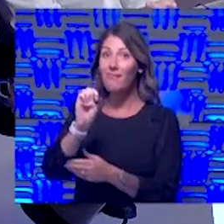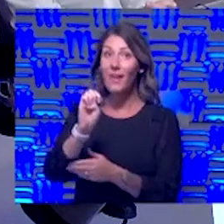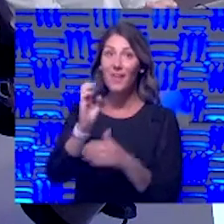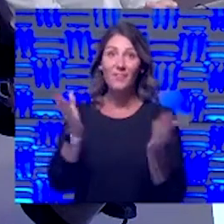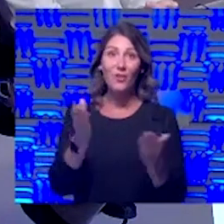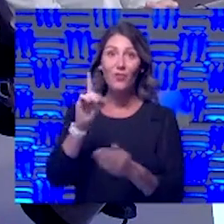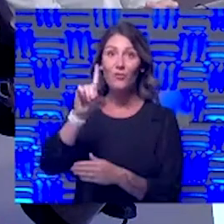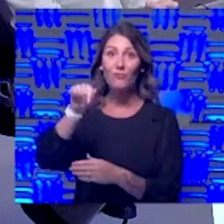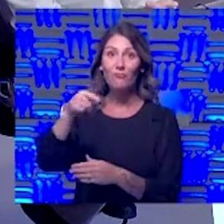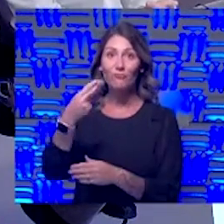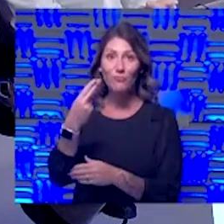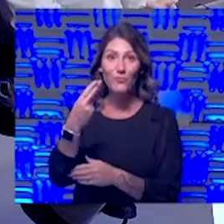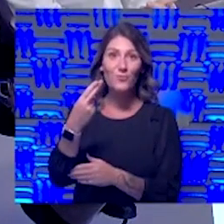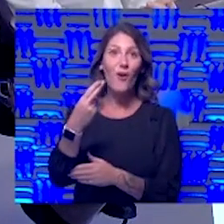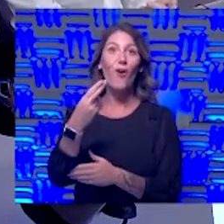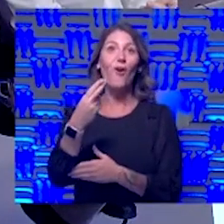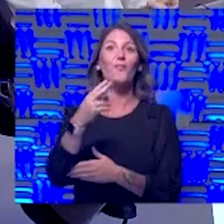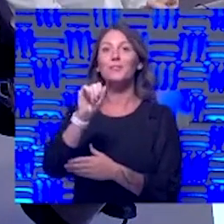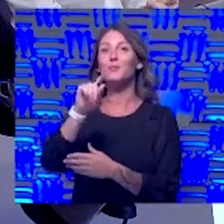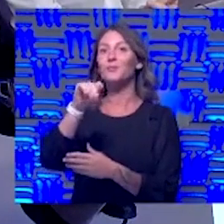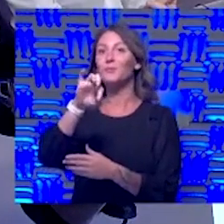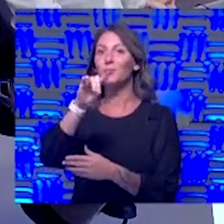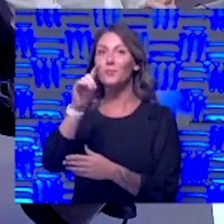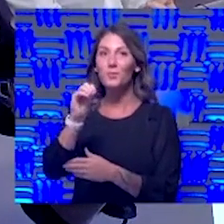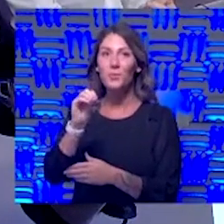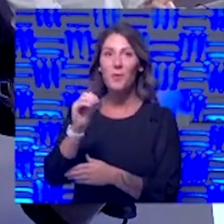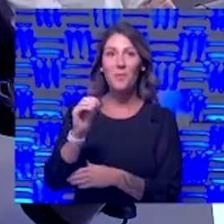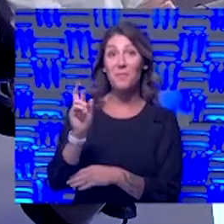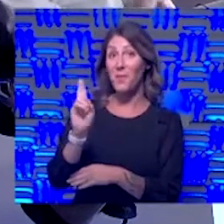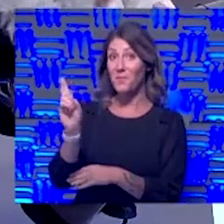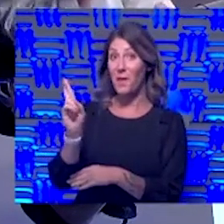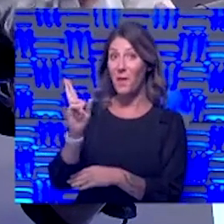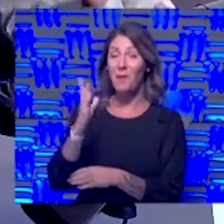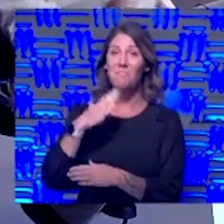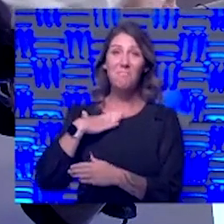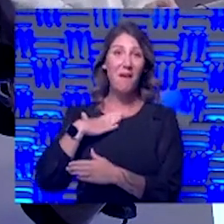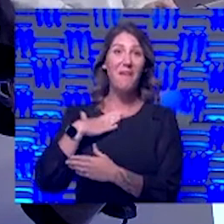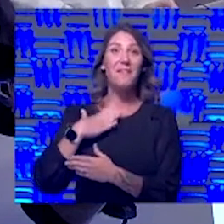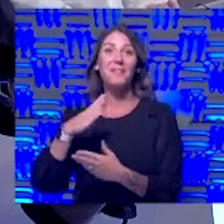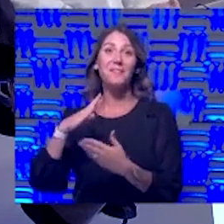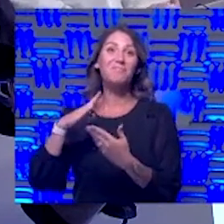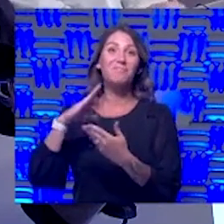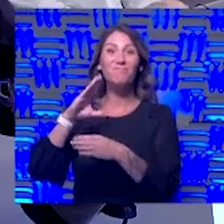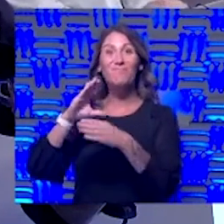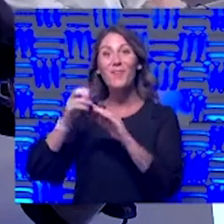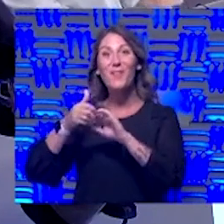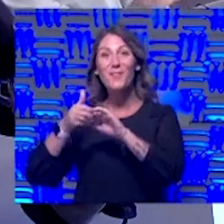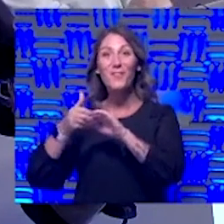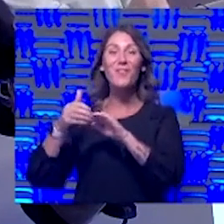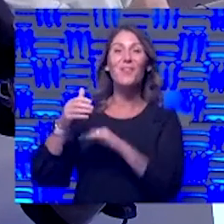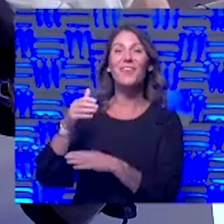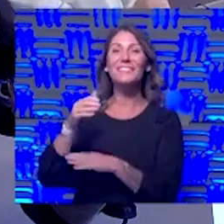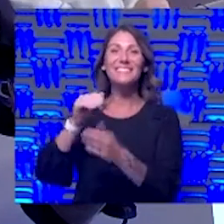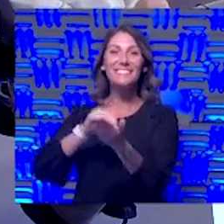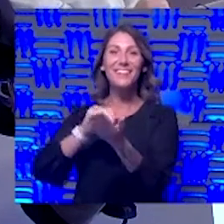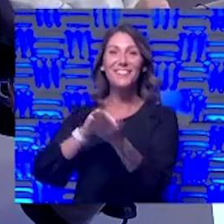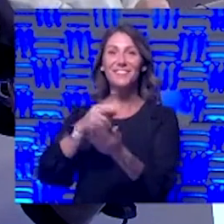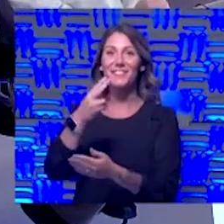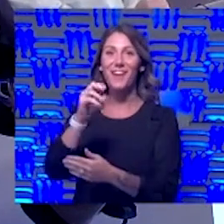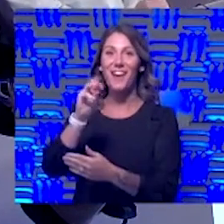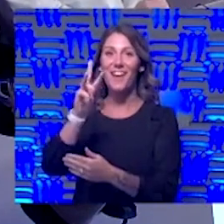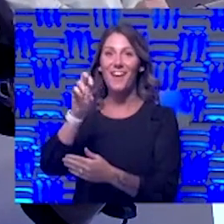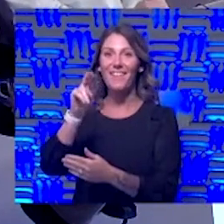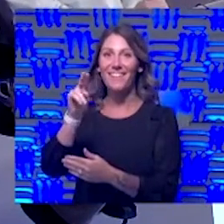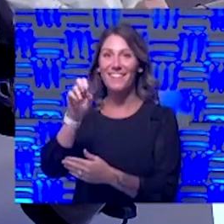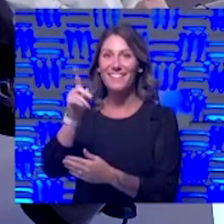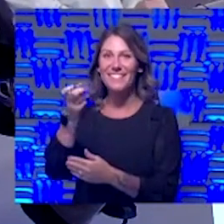KU. Joined on my right is my faithful partner, Dr. Dana Hawkinson, Hawkeye, Dr. Hawk, and many other names we call him. Sometimes some are